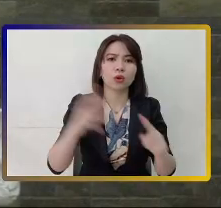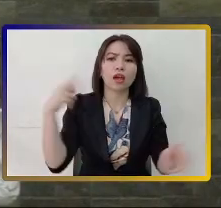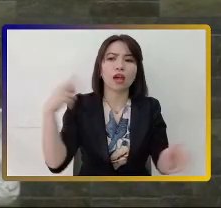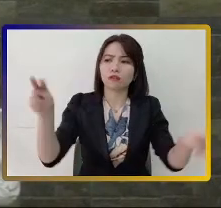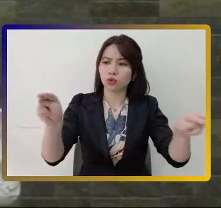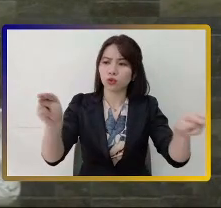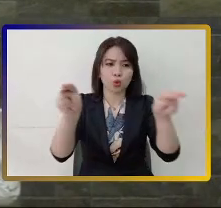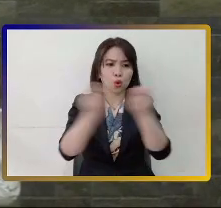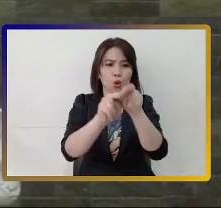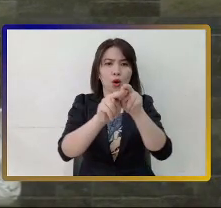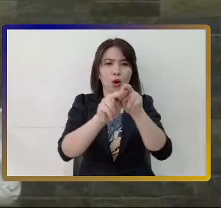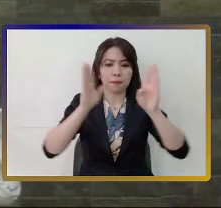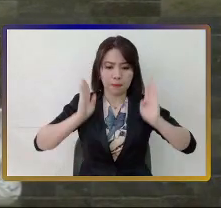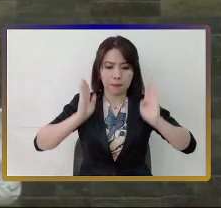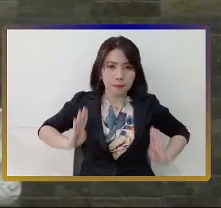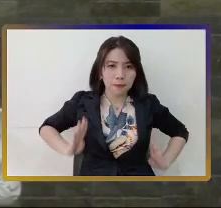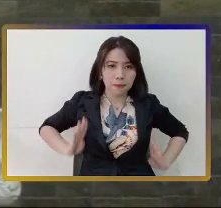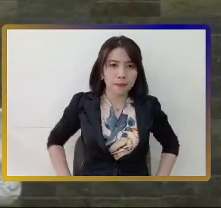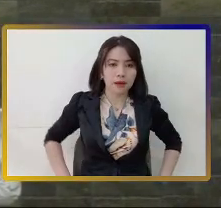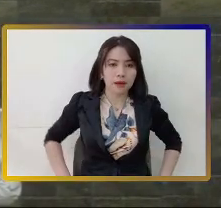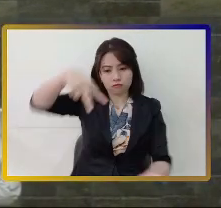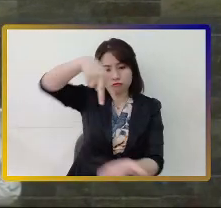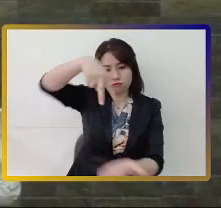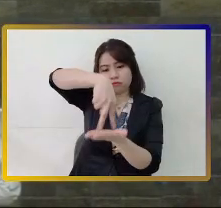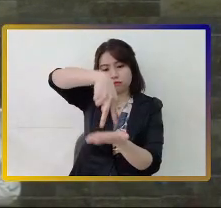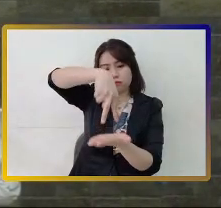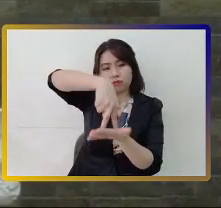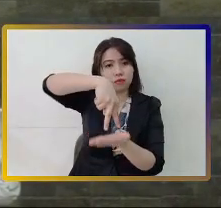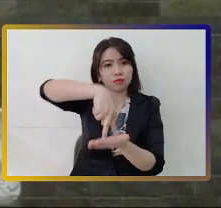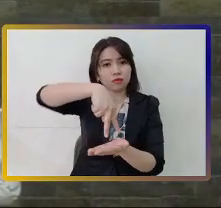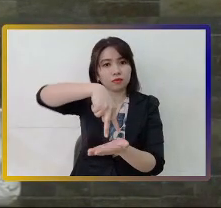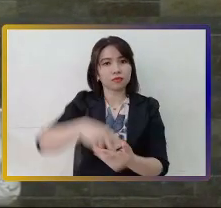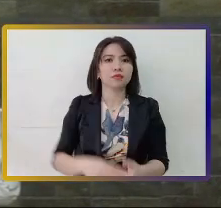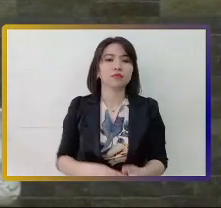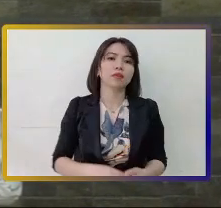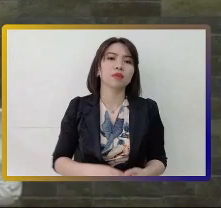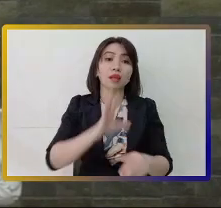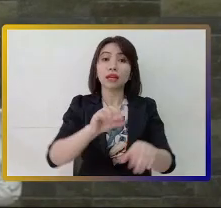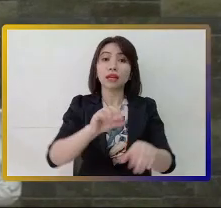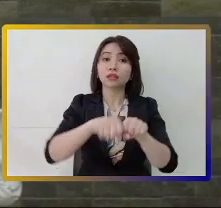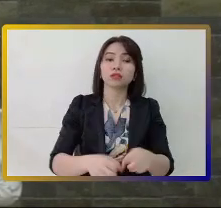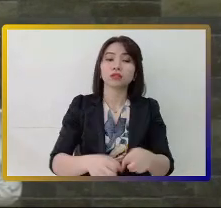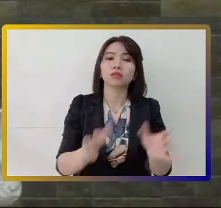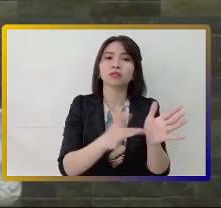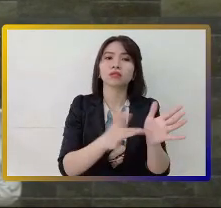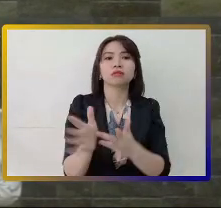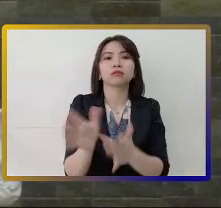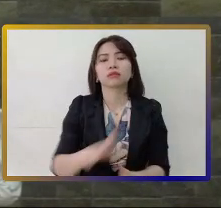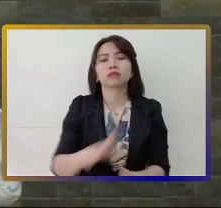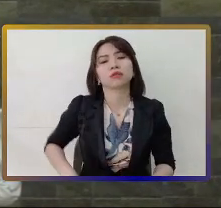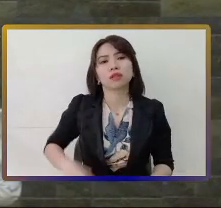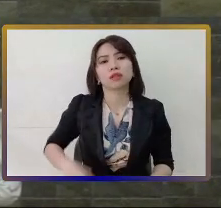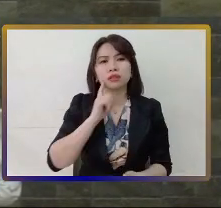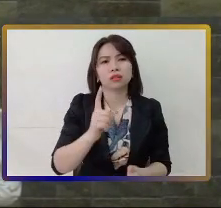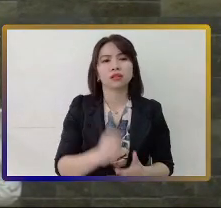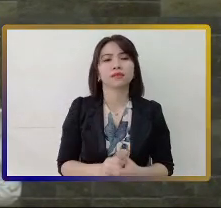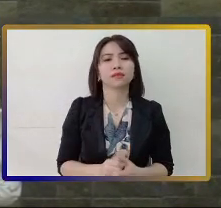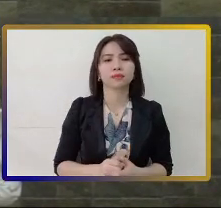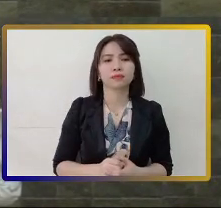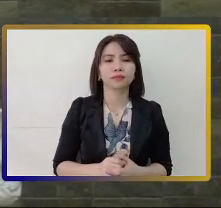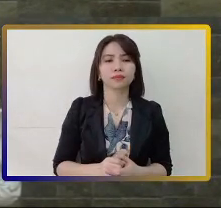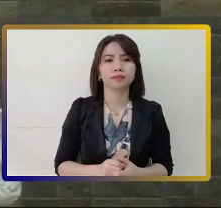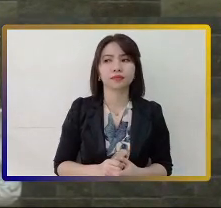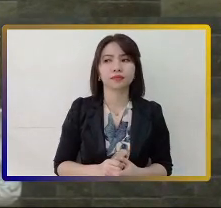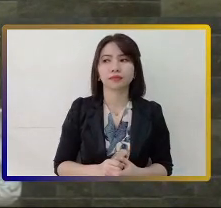to your upright position. And so Jesus said, the Bible says, he